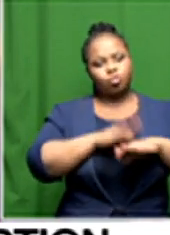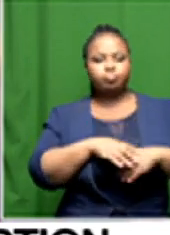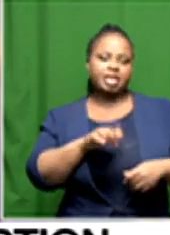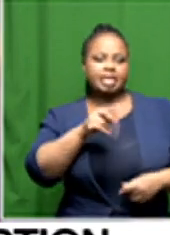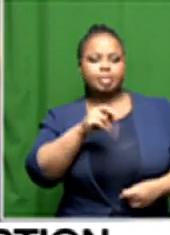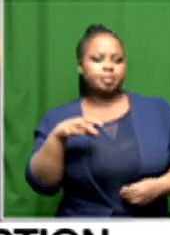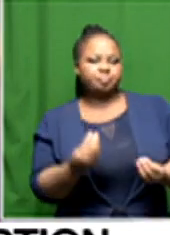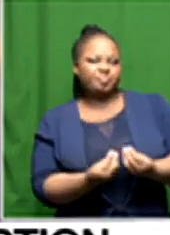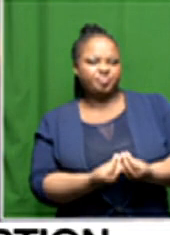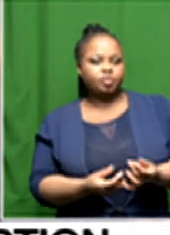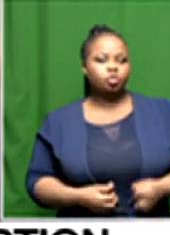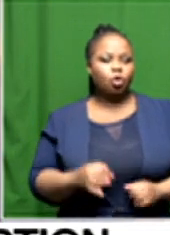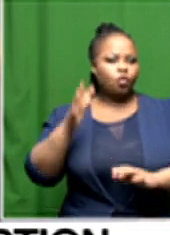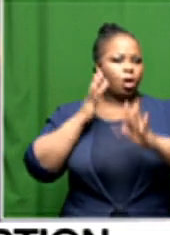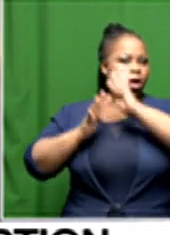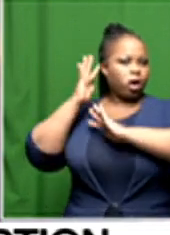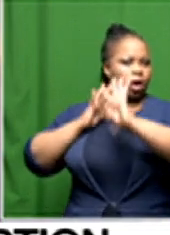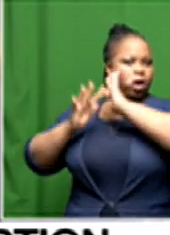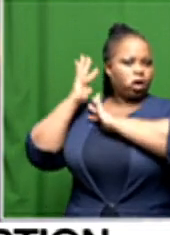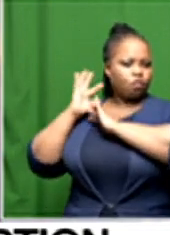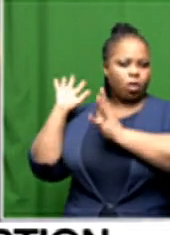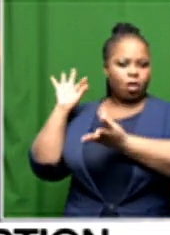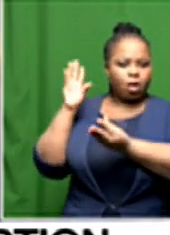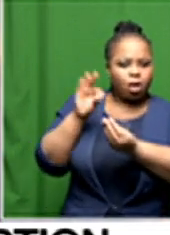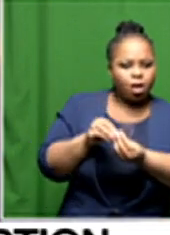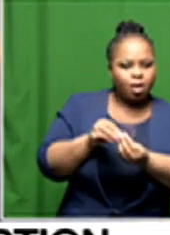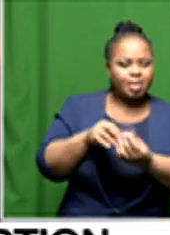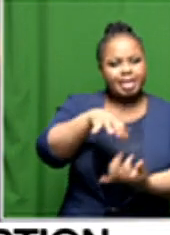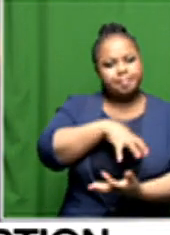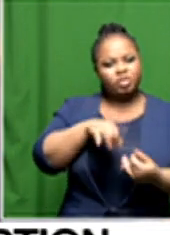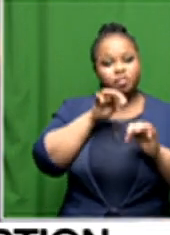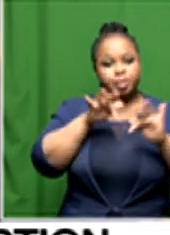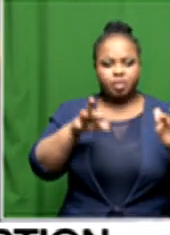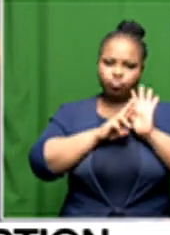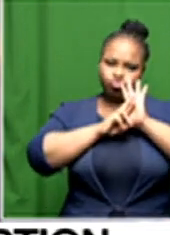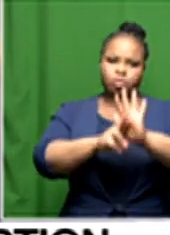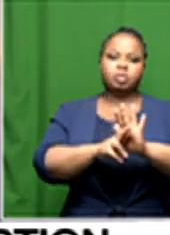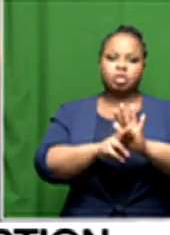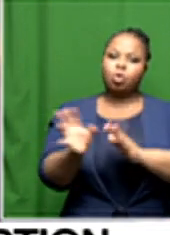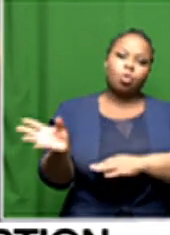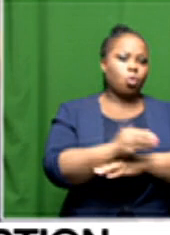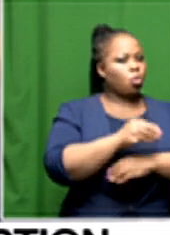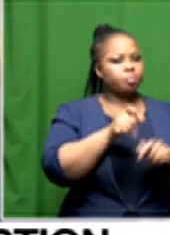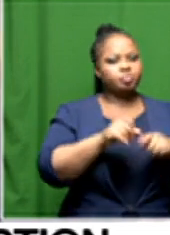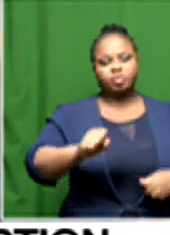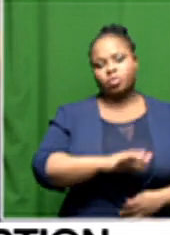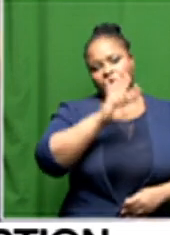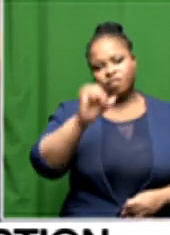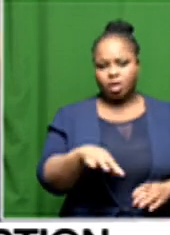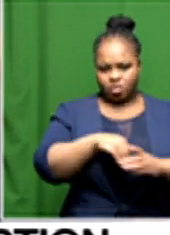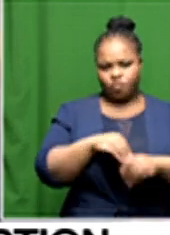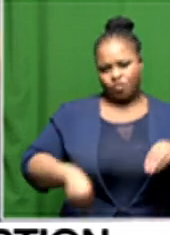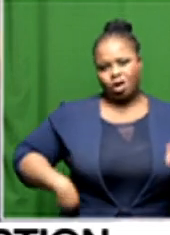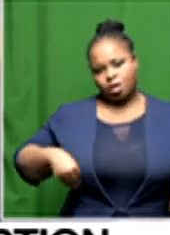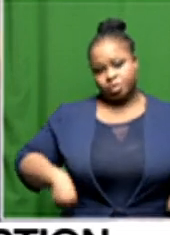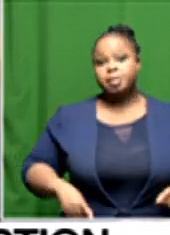ANC stuff. So there was a very good mix of people, representative of all South Africans, although